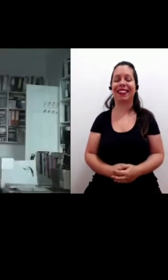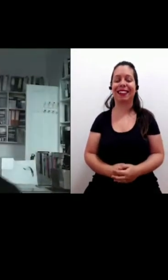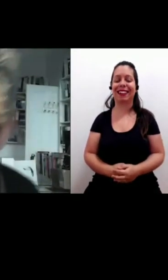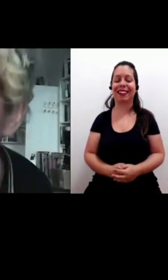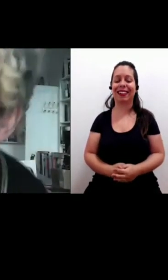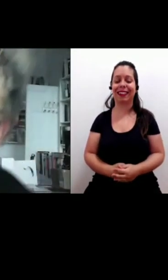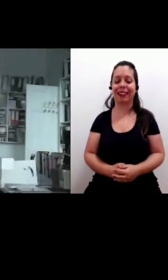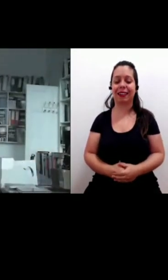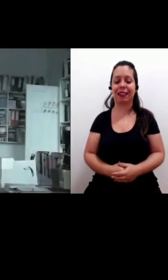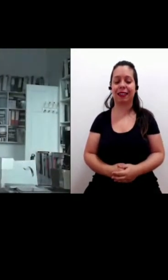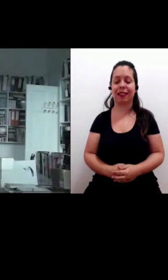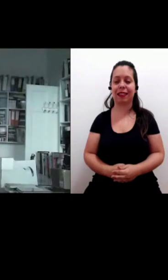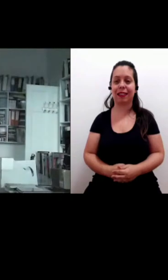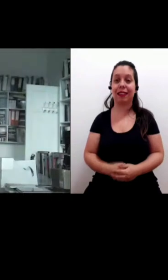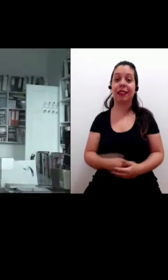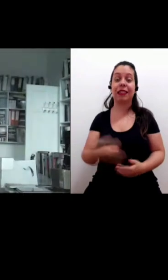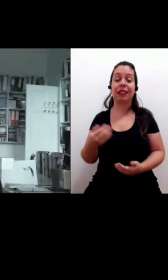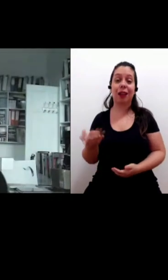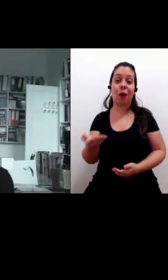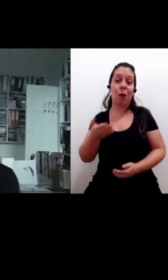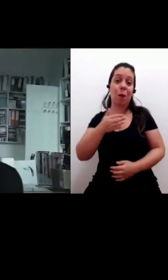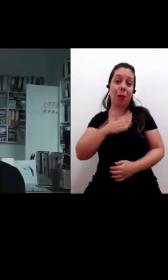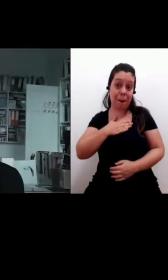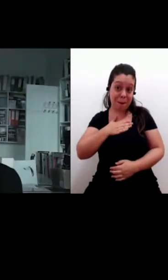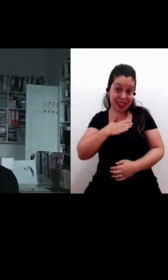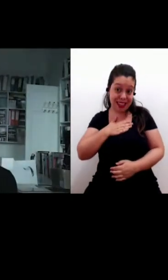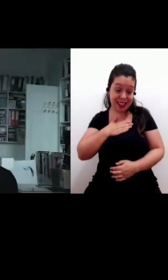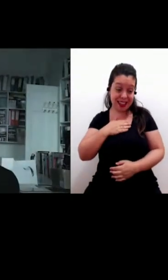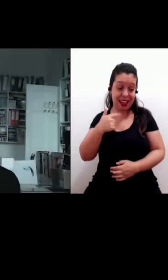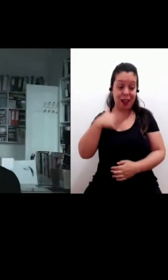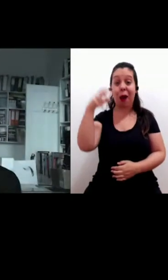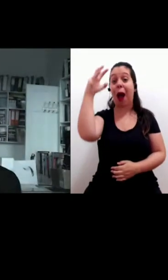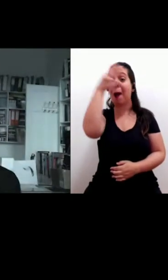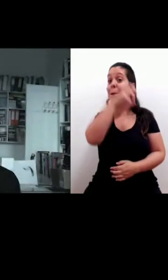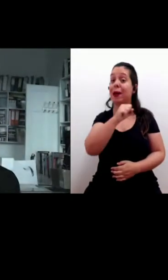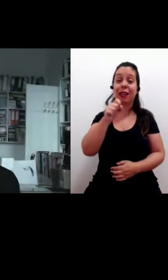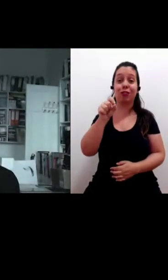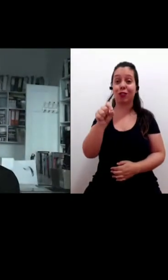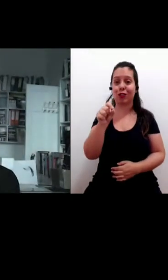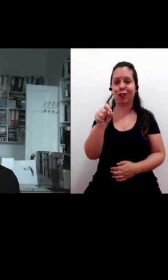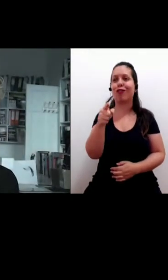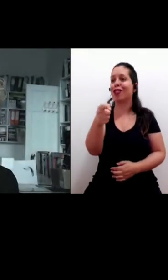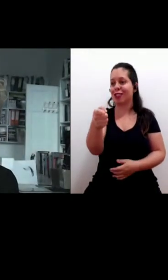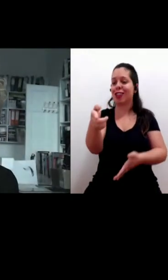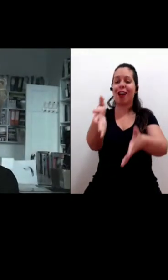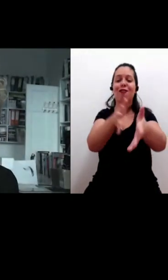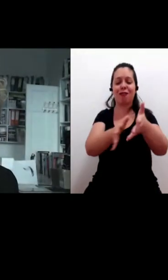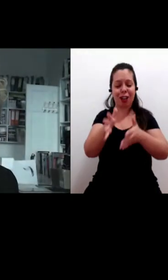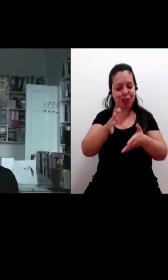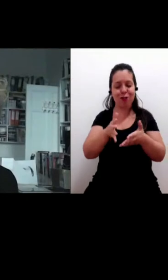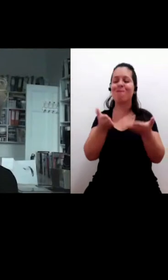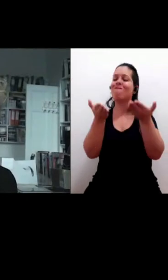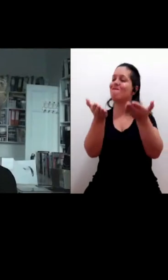The lesson there for me was exactly as you say. I wanted to